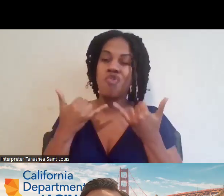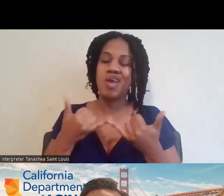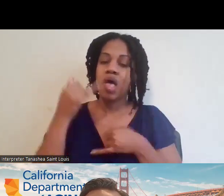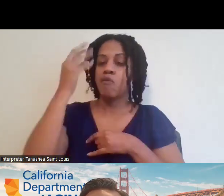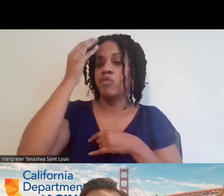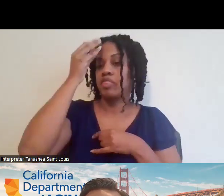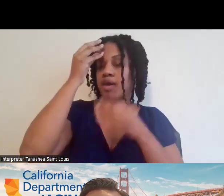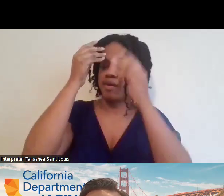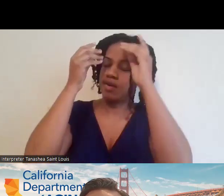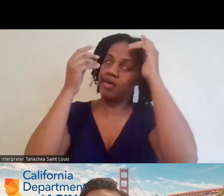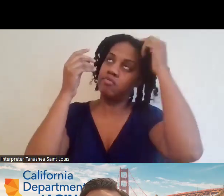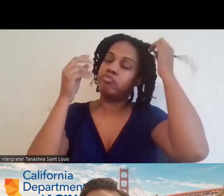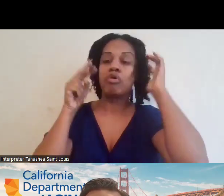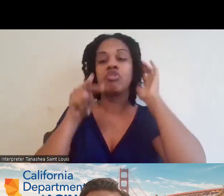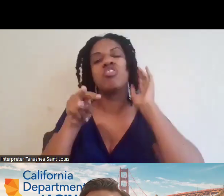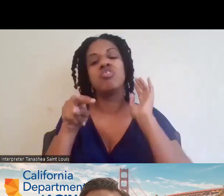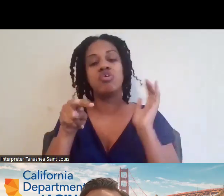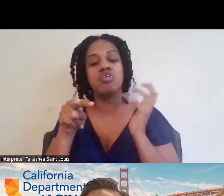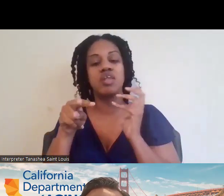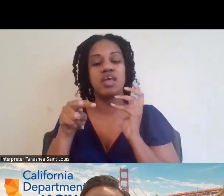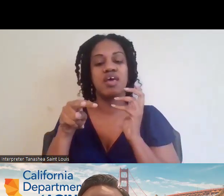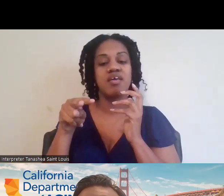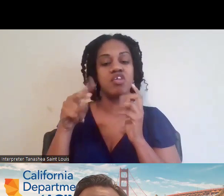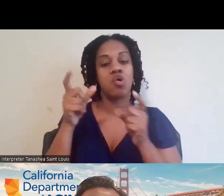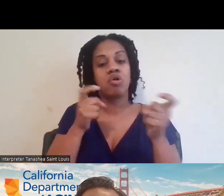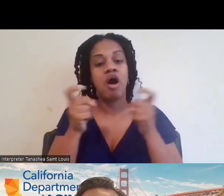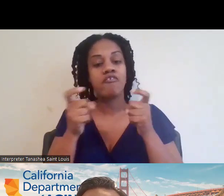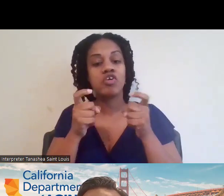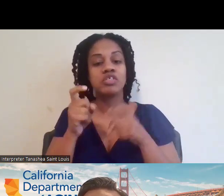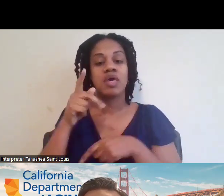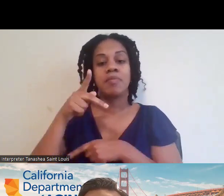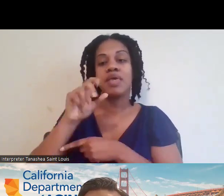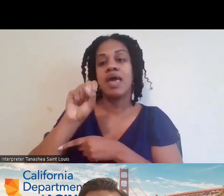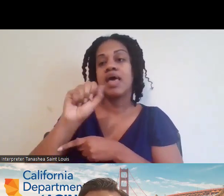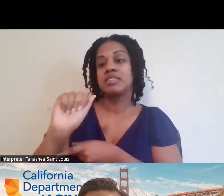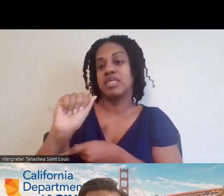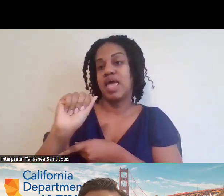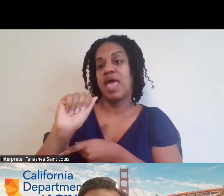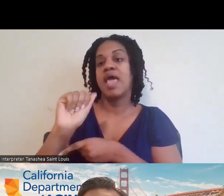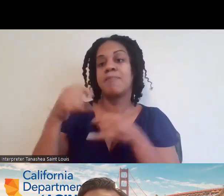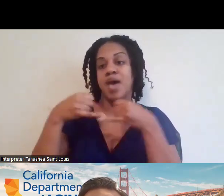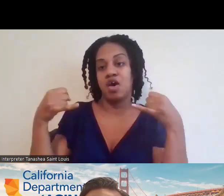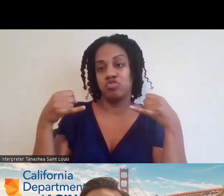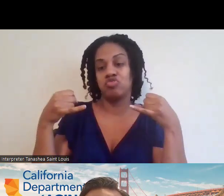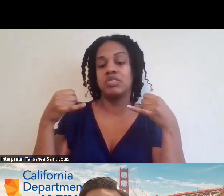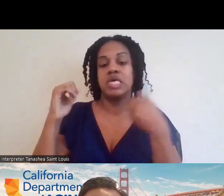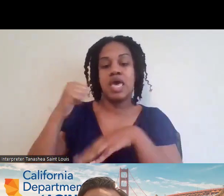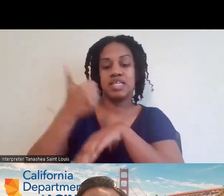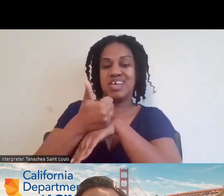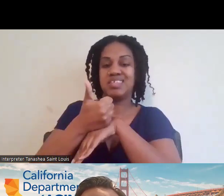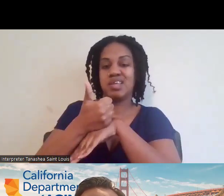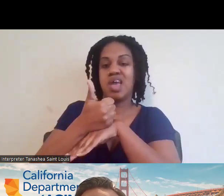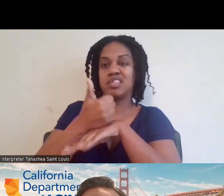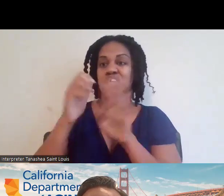thinking that we'll be looking at areas such as governance, PSA boundaries, and designation criteria,